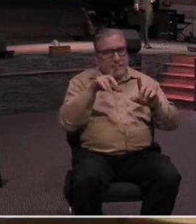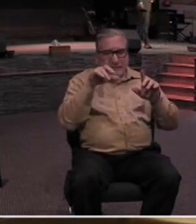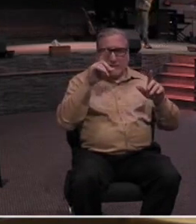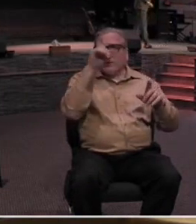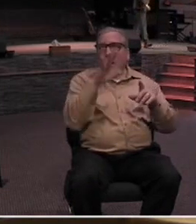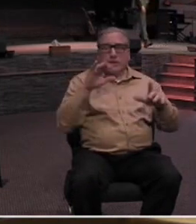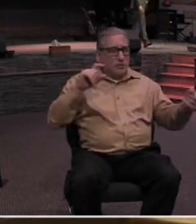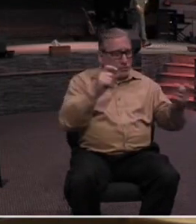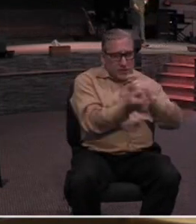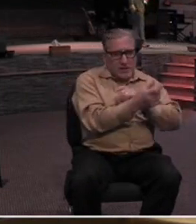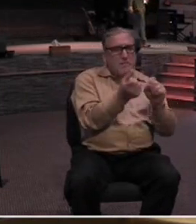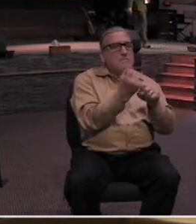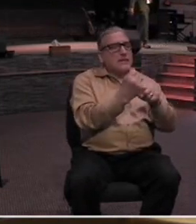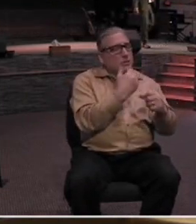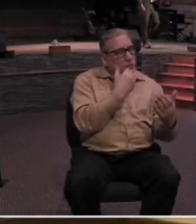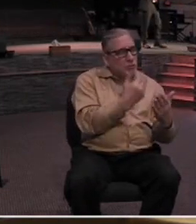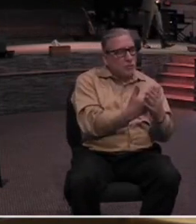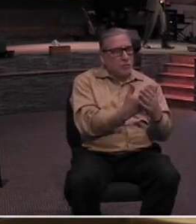his good.